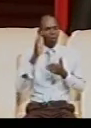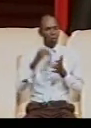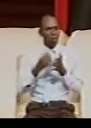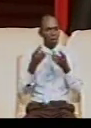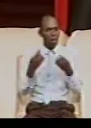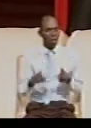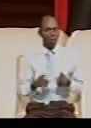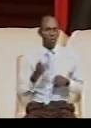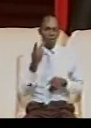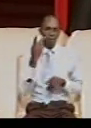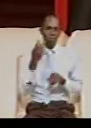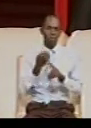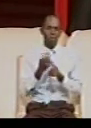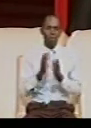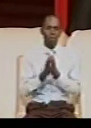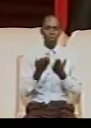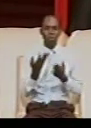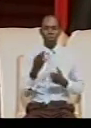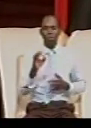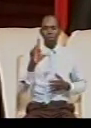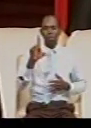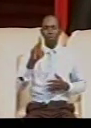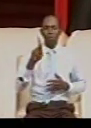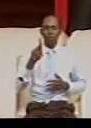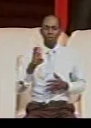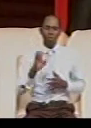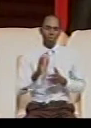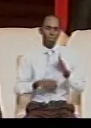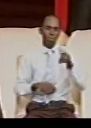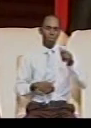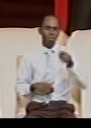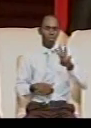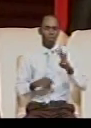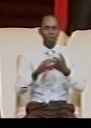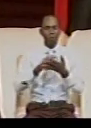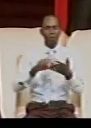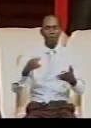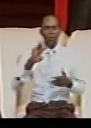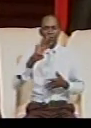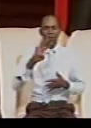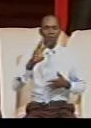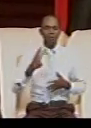chapter 24, reading here from verse 46.